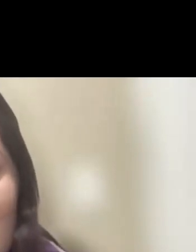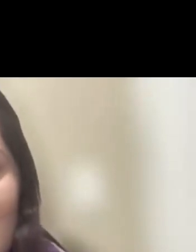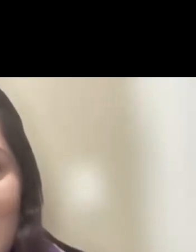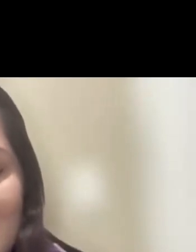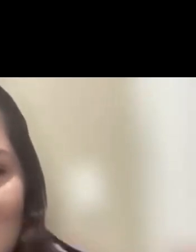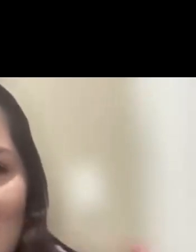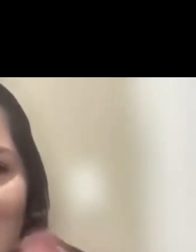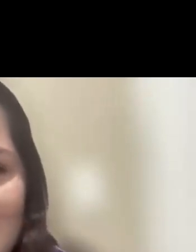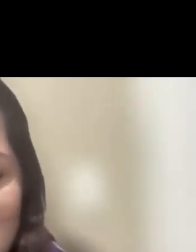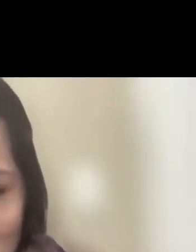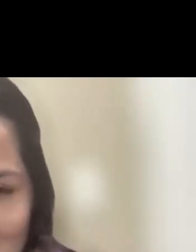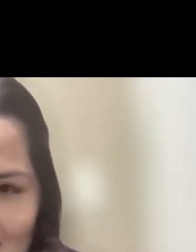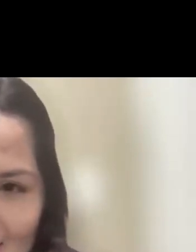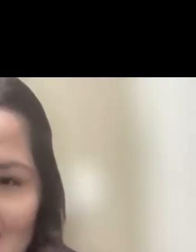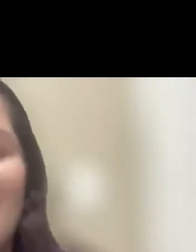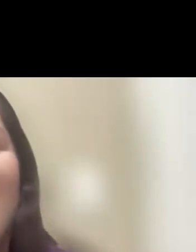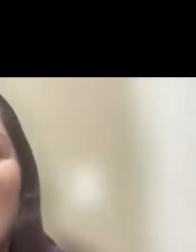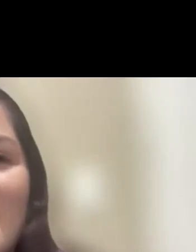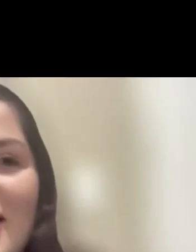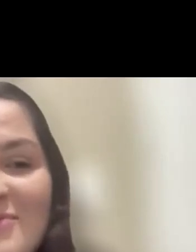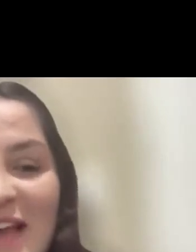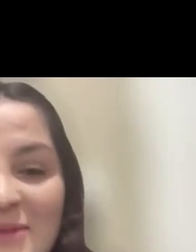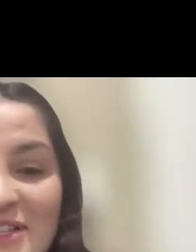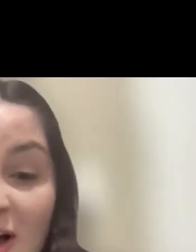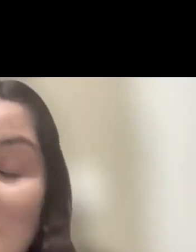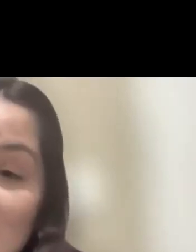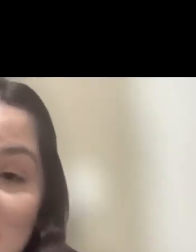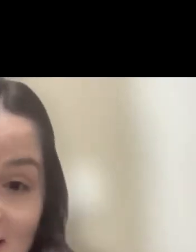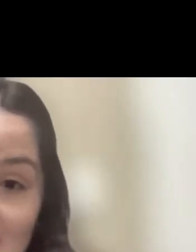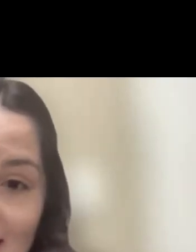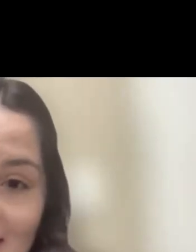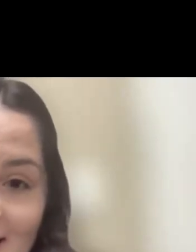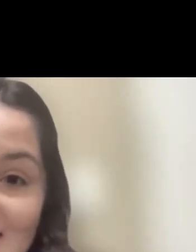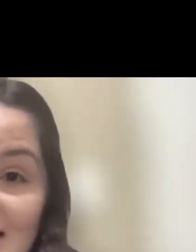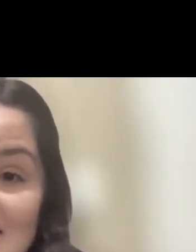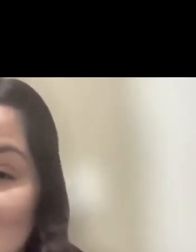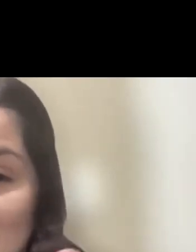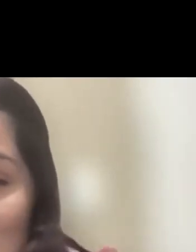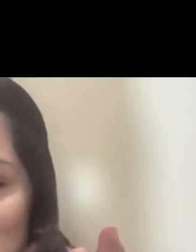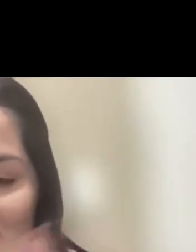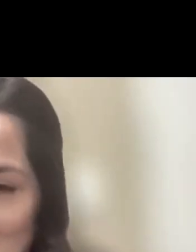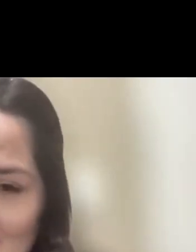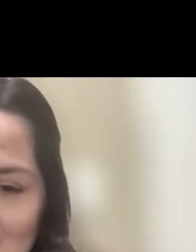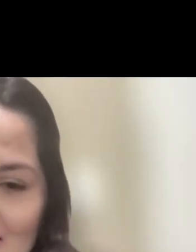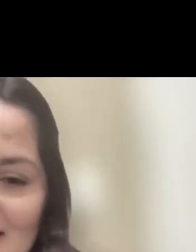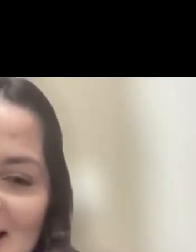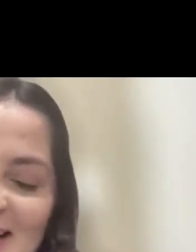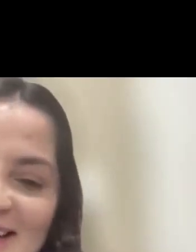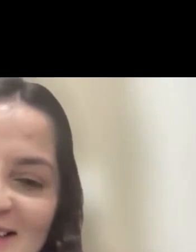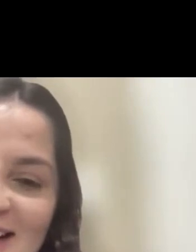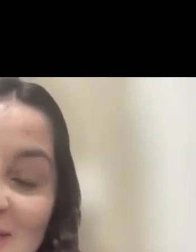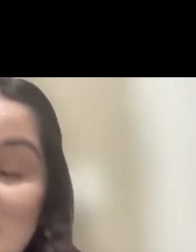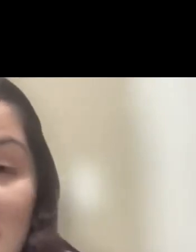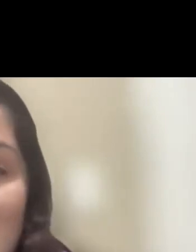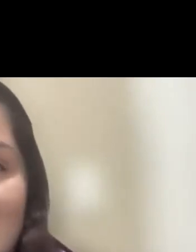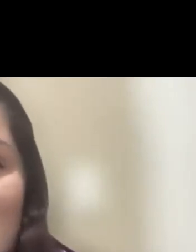lucky. Sarah, actually, I think she's here. She came in to talk about CDA, and I didn't even know that was a thing either.